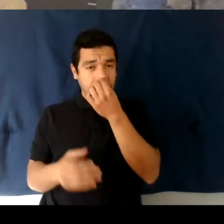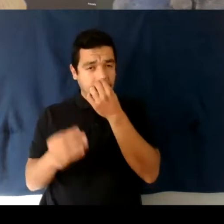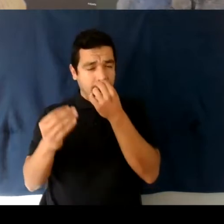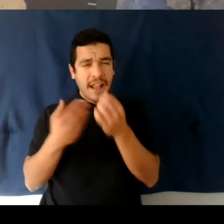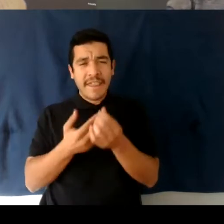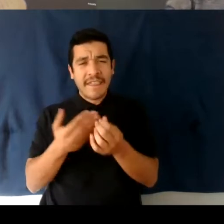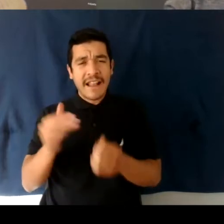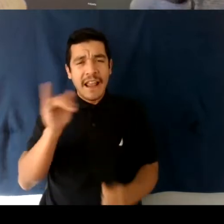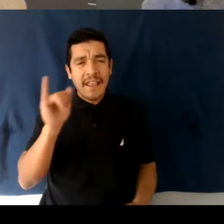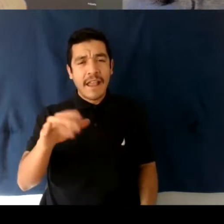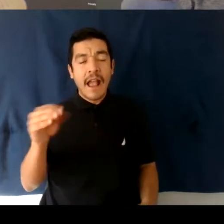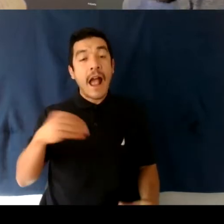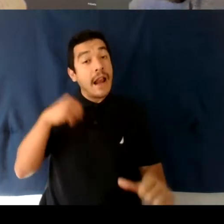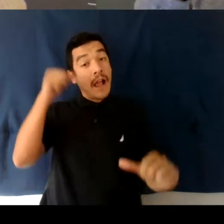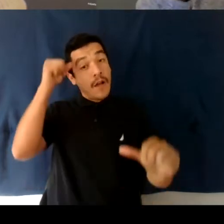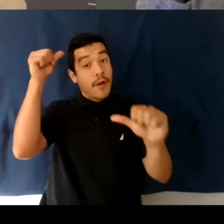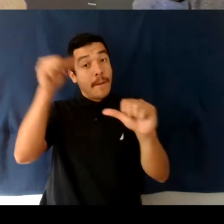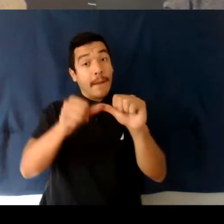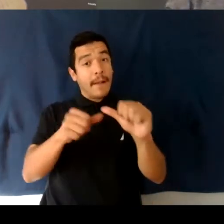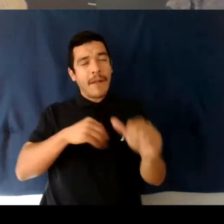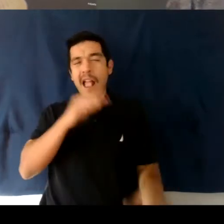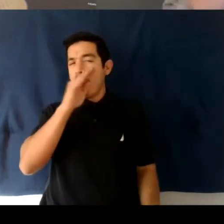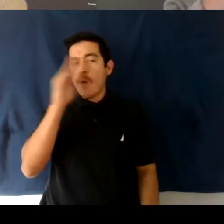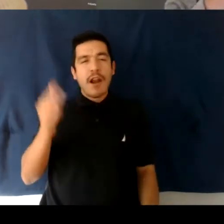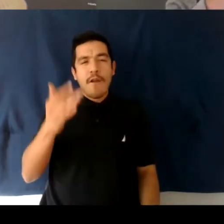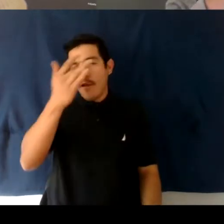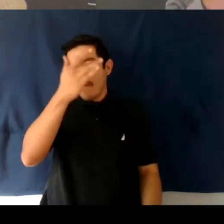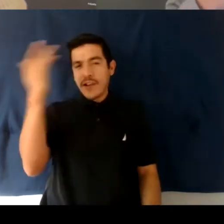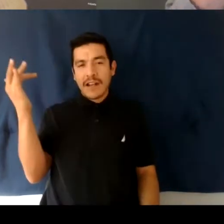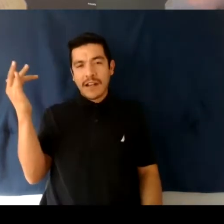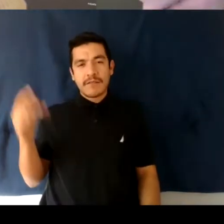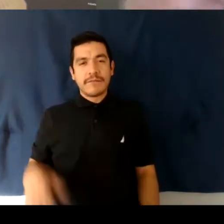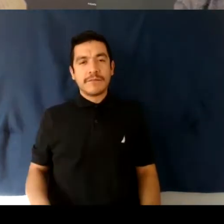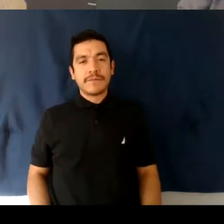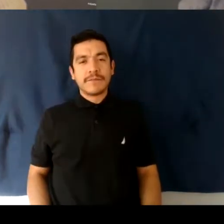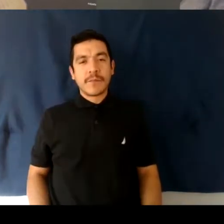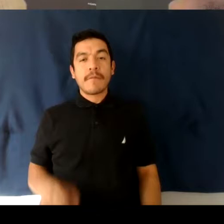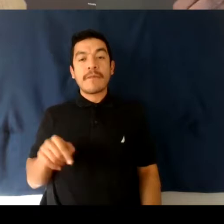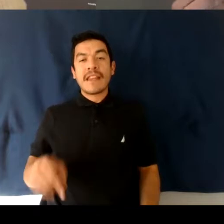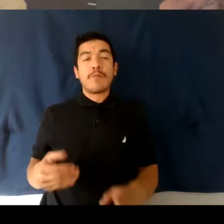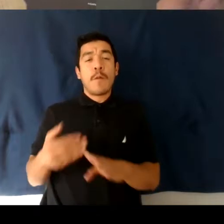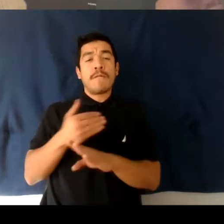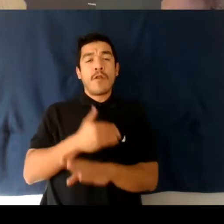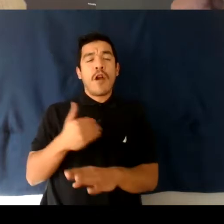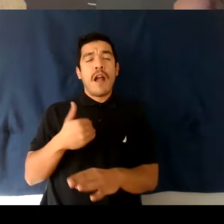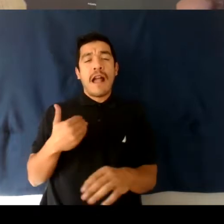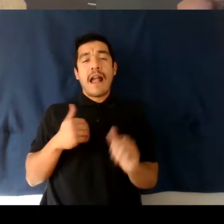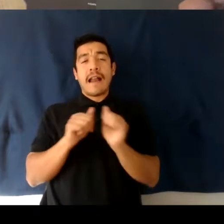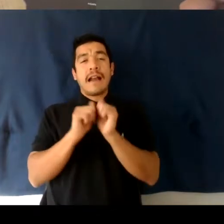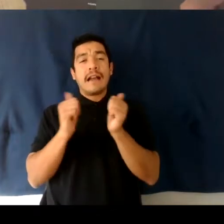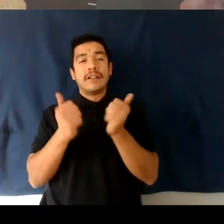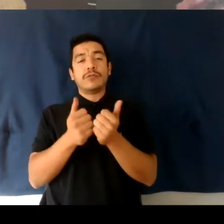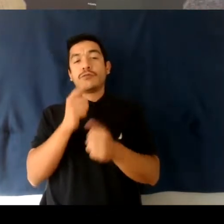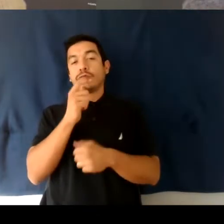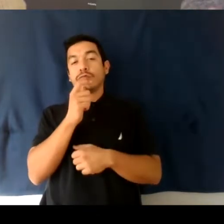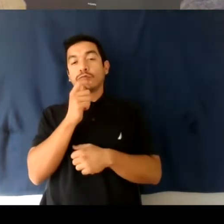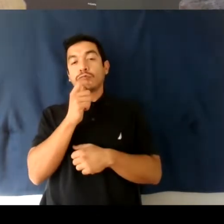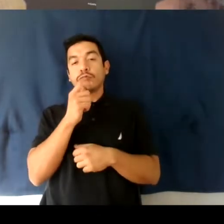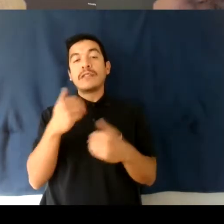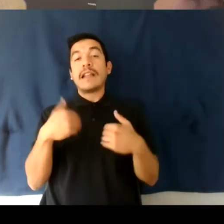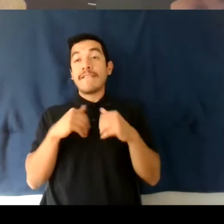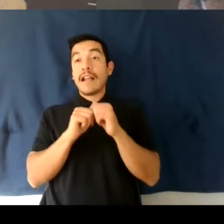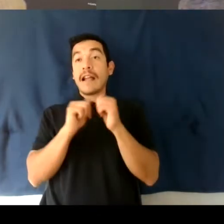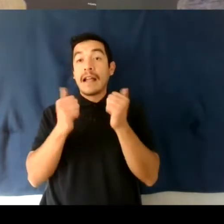that. And I remember, I'll never forget, and this was before I had an agent who, having an